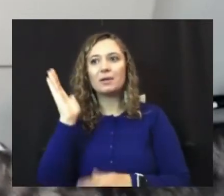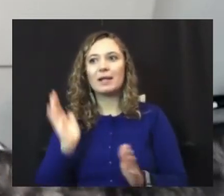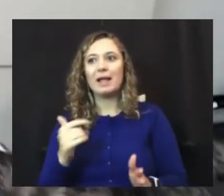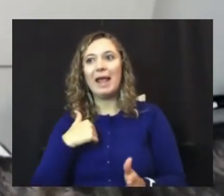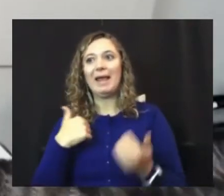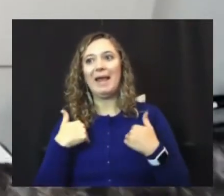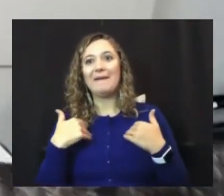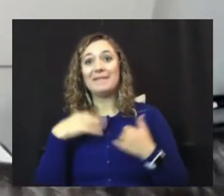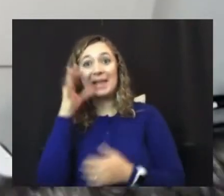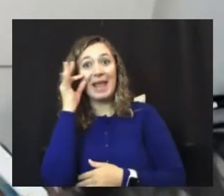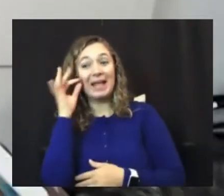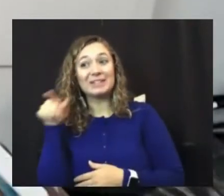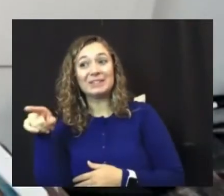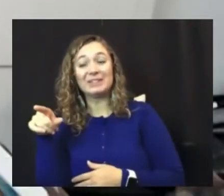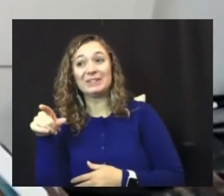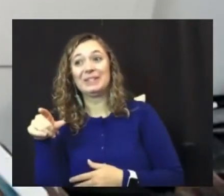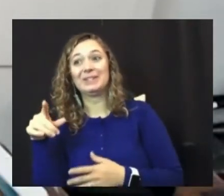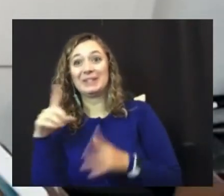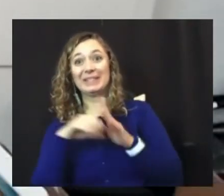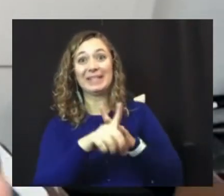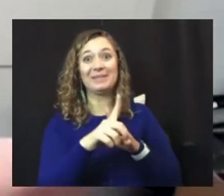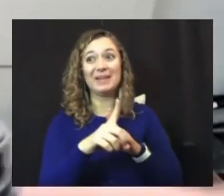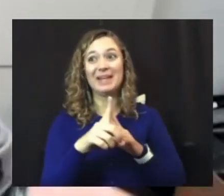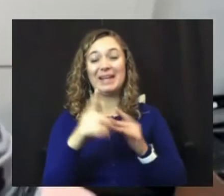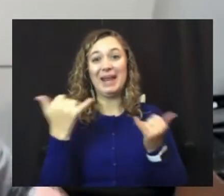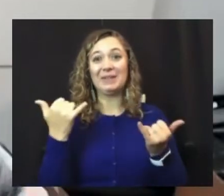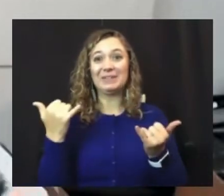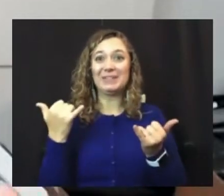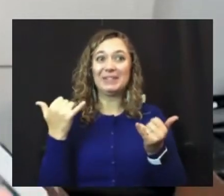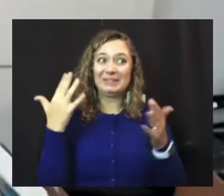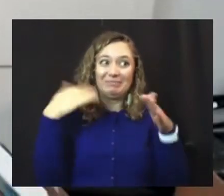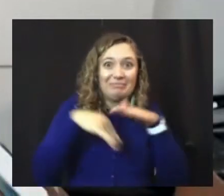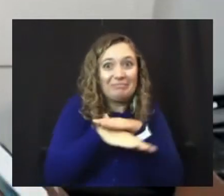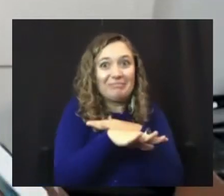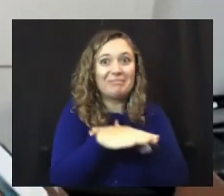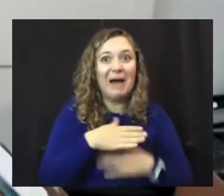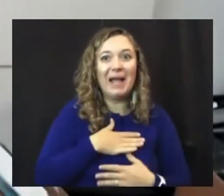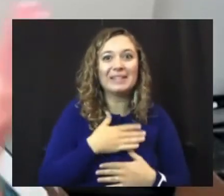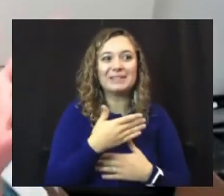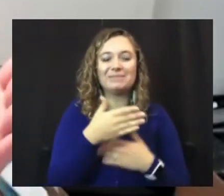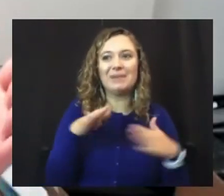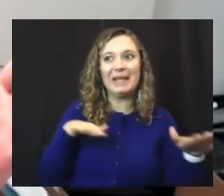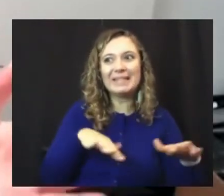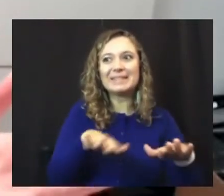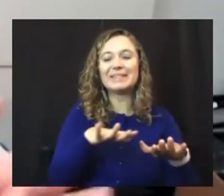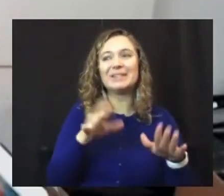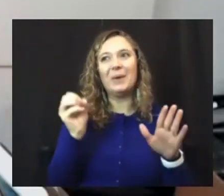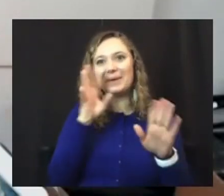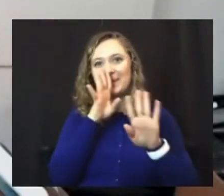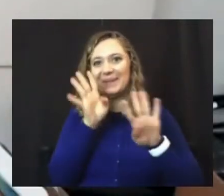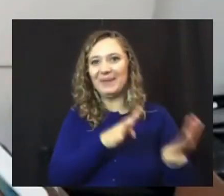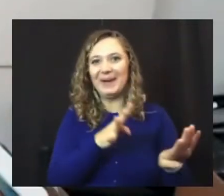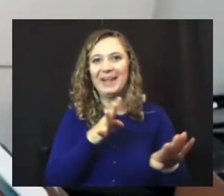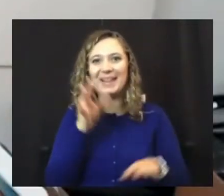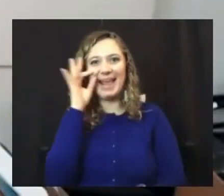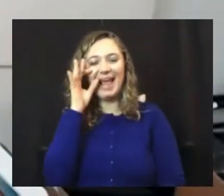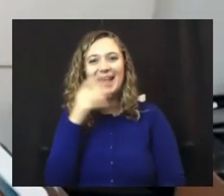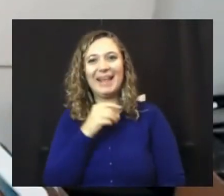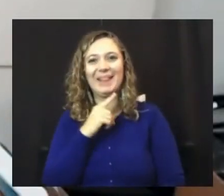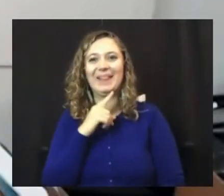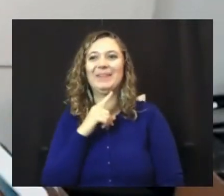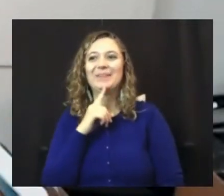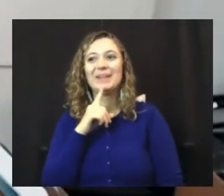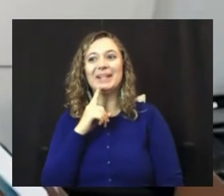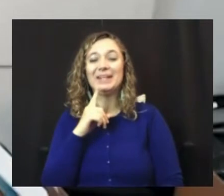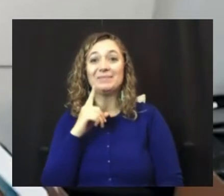little room and is down here invading all of our space. So ignore the cat and the random meows that are going to happen throughout